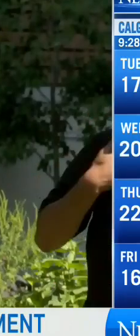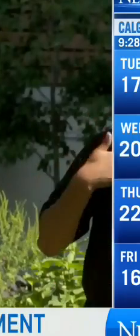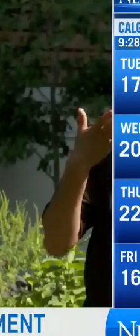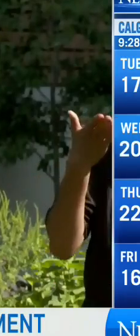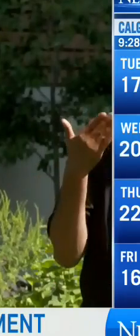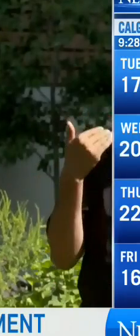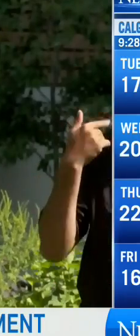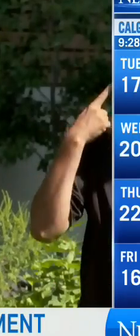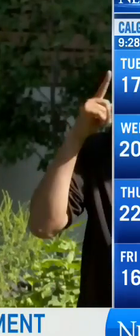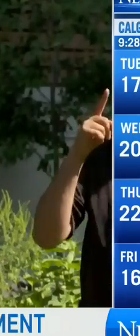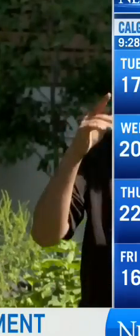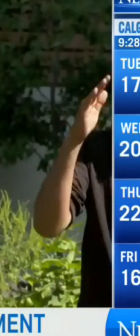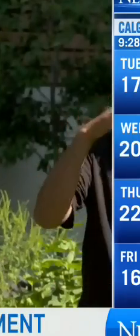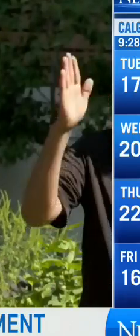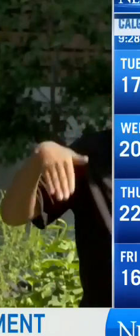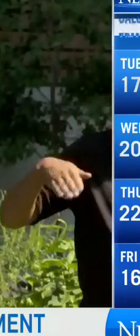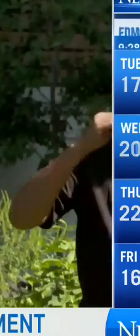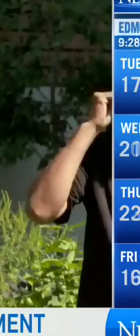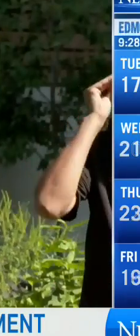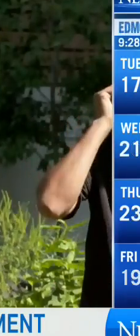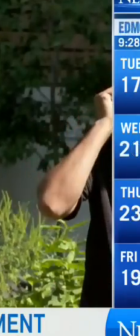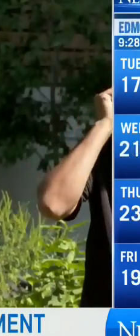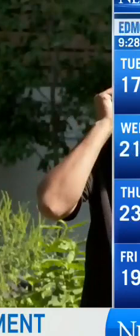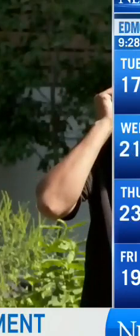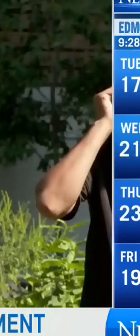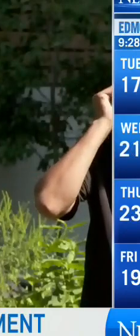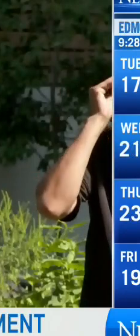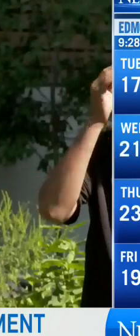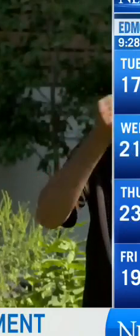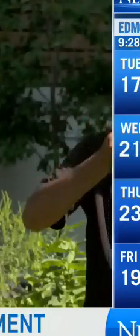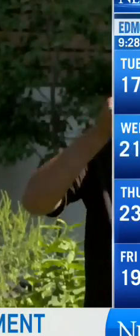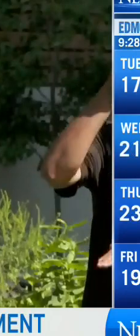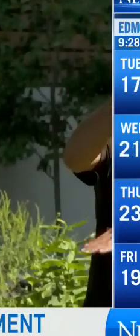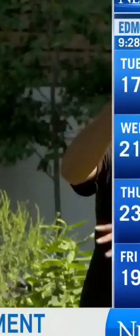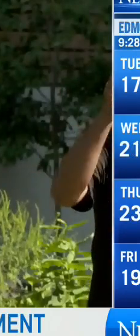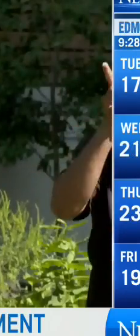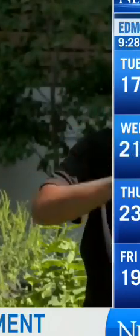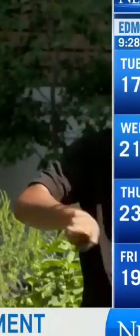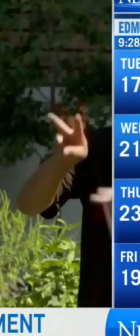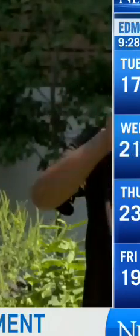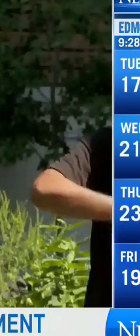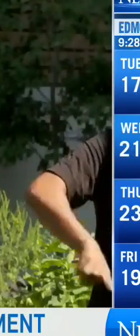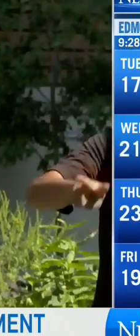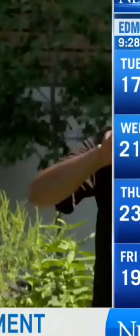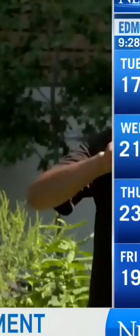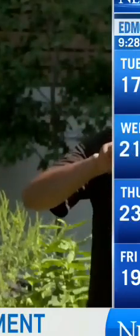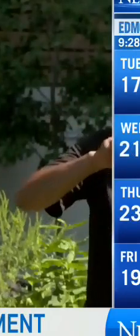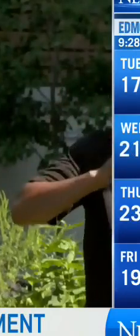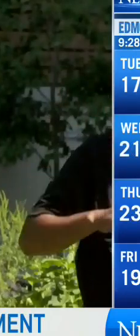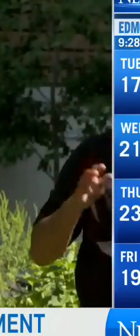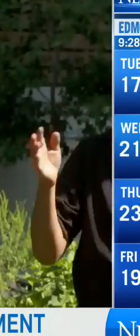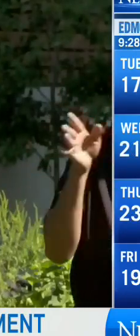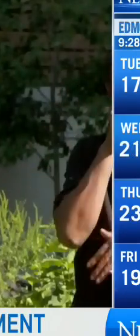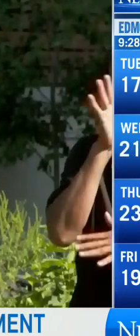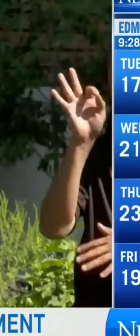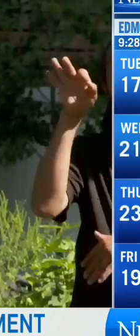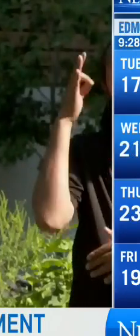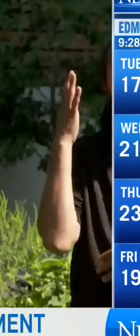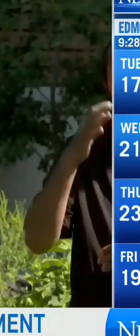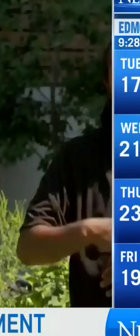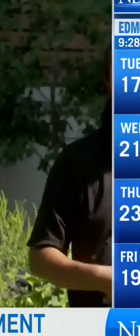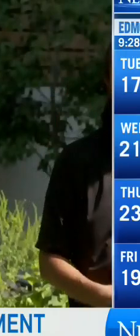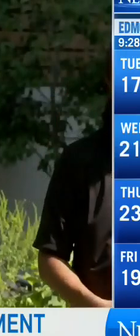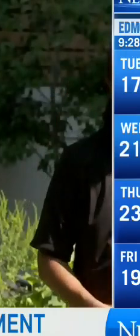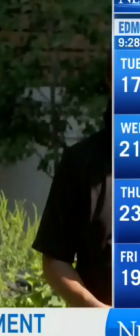the implementation of all of this. Alors, il faut avoir un plan ambitieux de réinvestissement dans